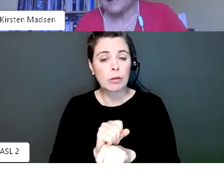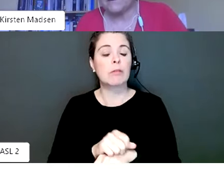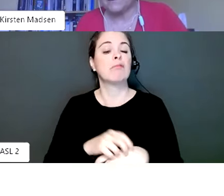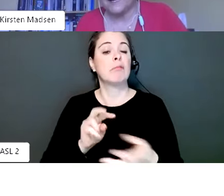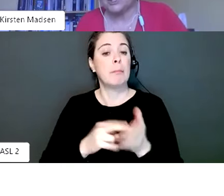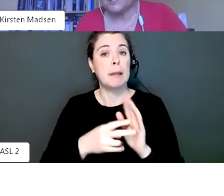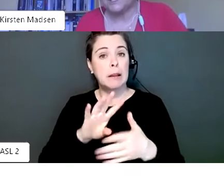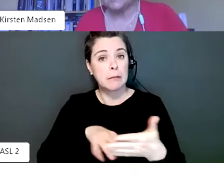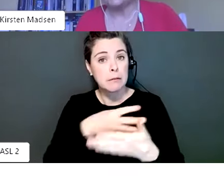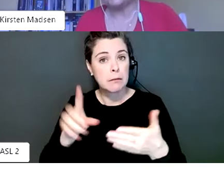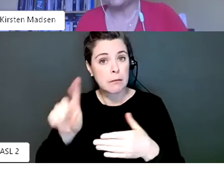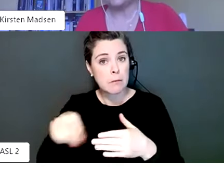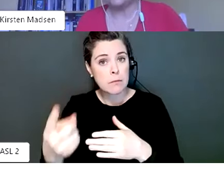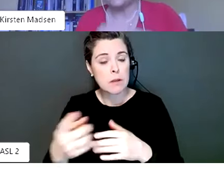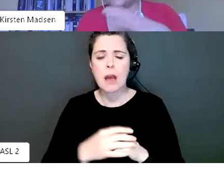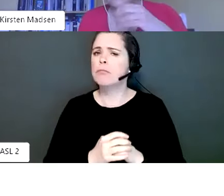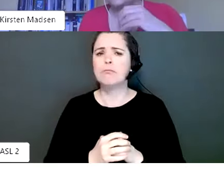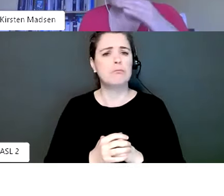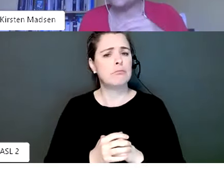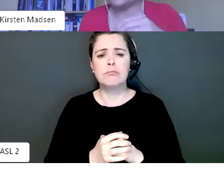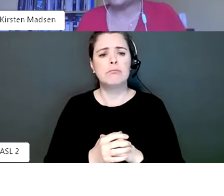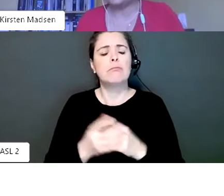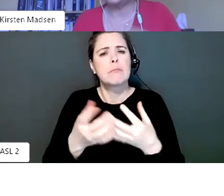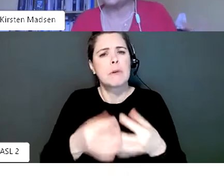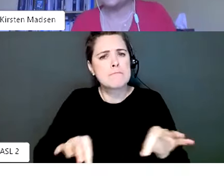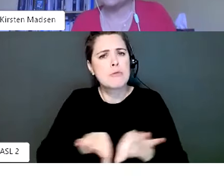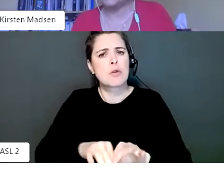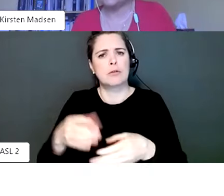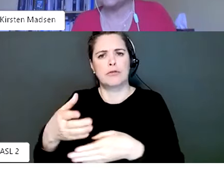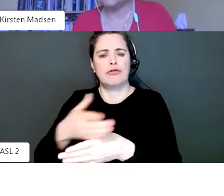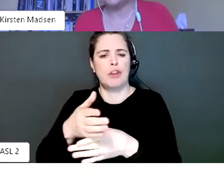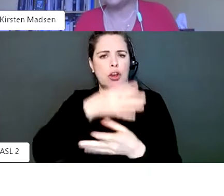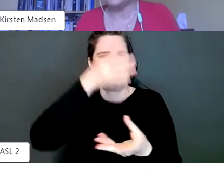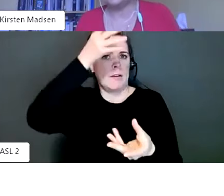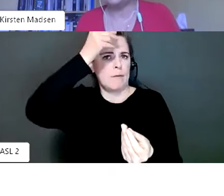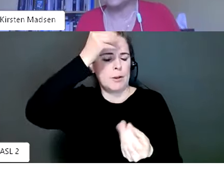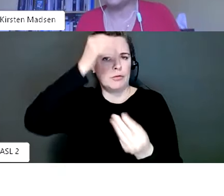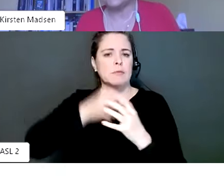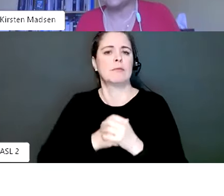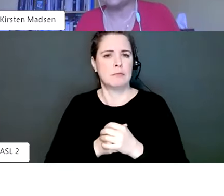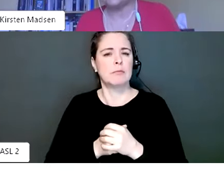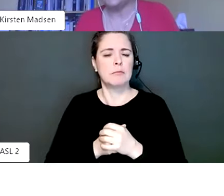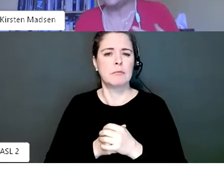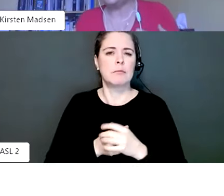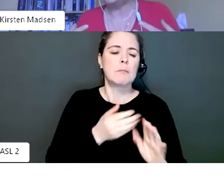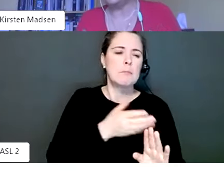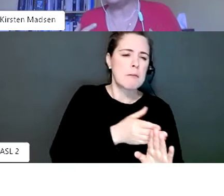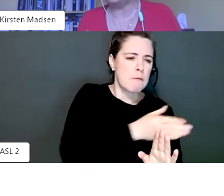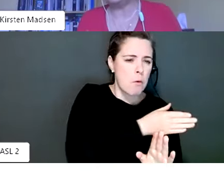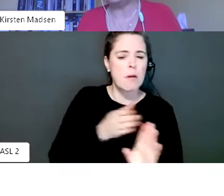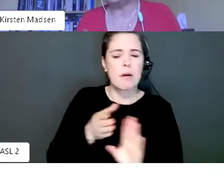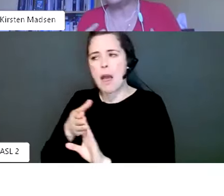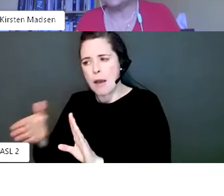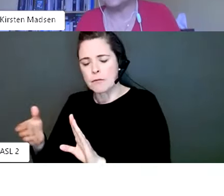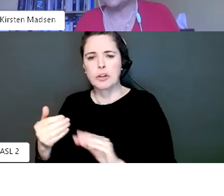sharing information. So as Dorothy had said, there's downtime at the beginning and there's downtime at the end. And if one